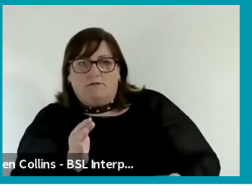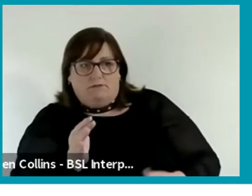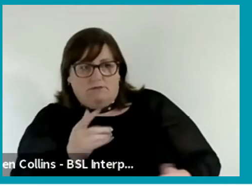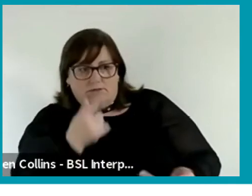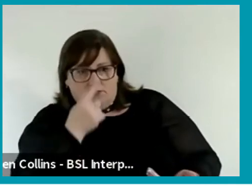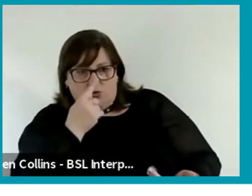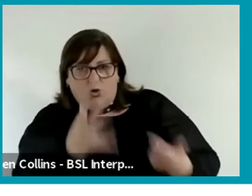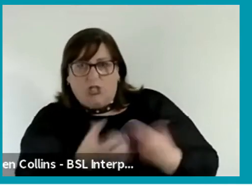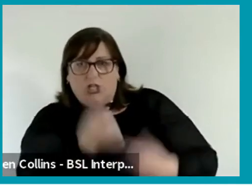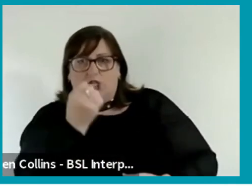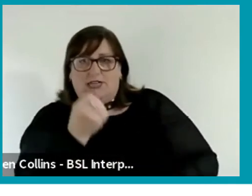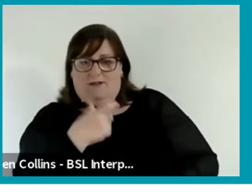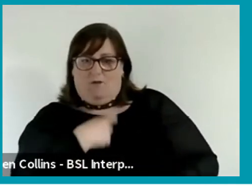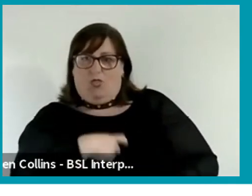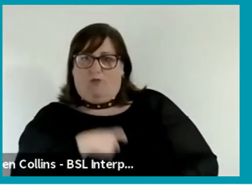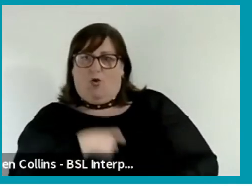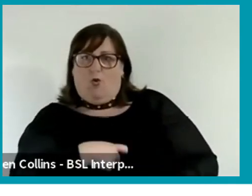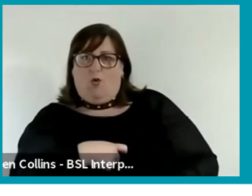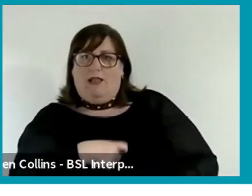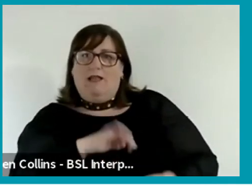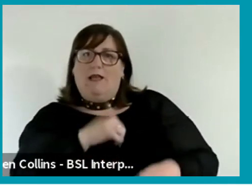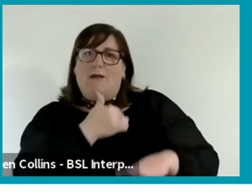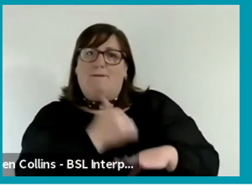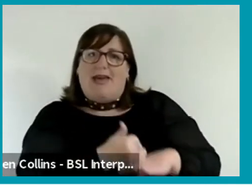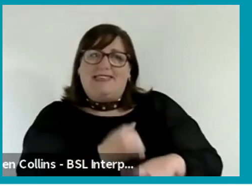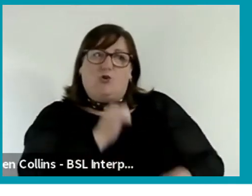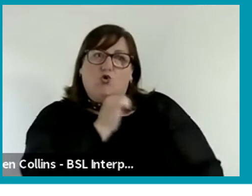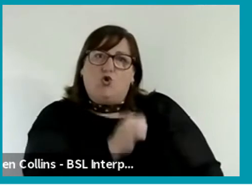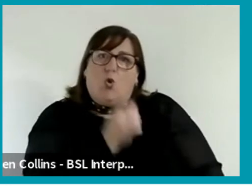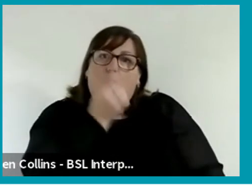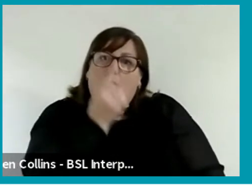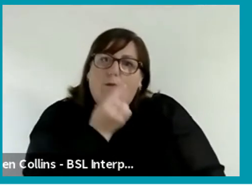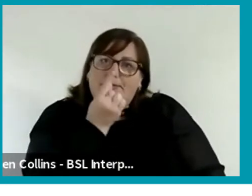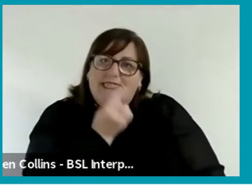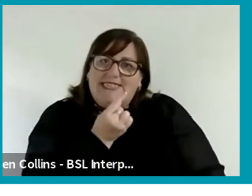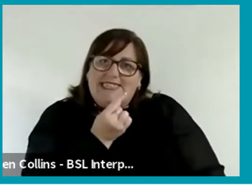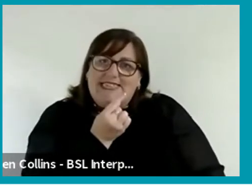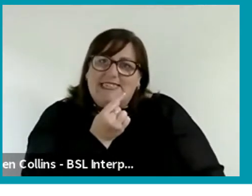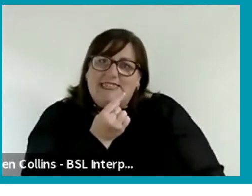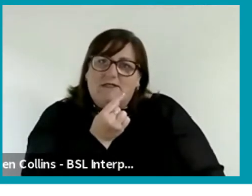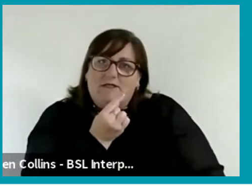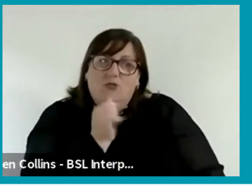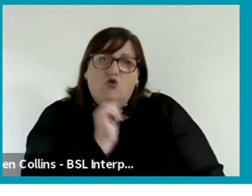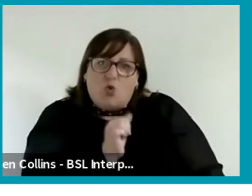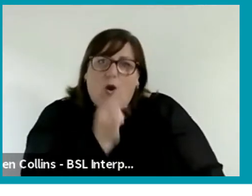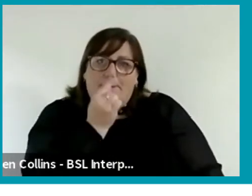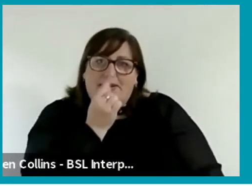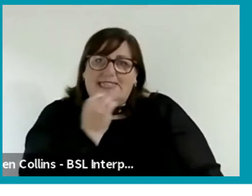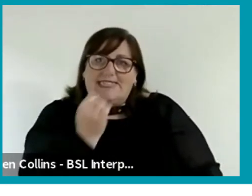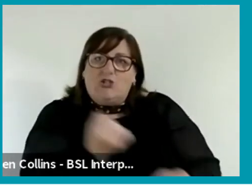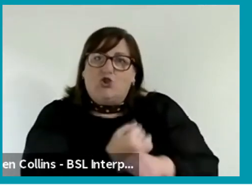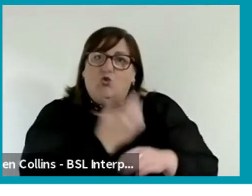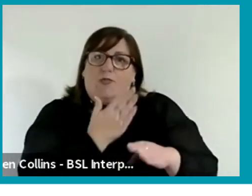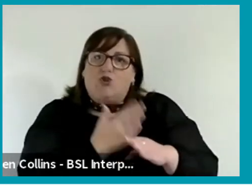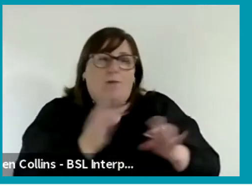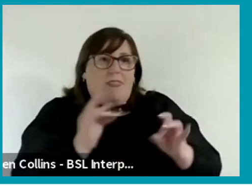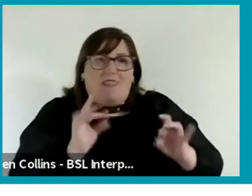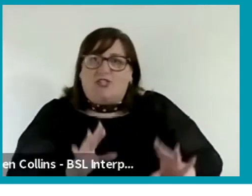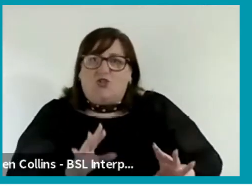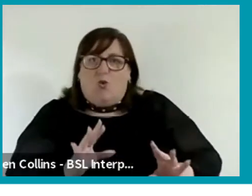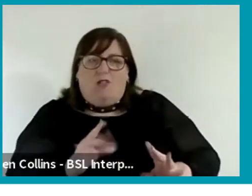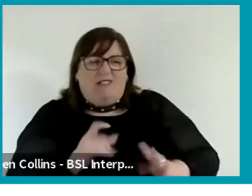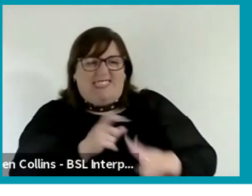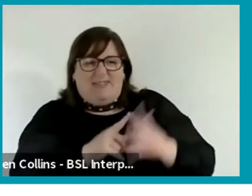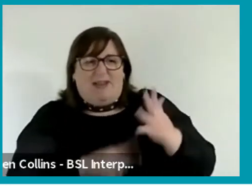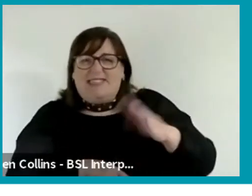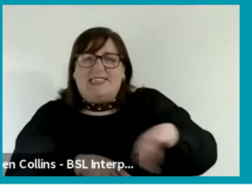competency and nothing else, and nothing else, just the ability to do the job. That's all. And that's where I want us to be as OSTC, that